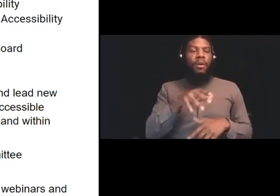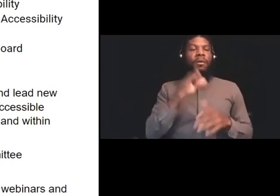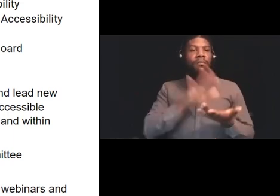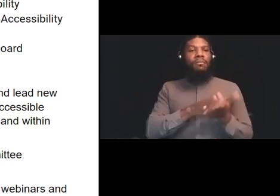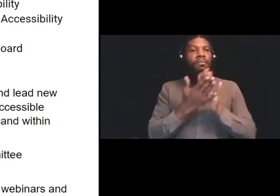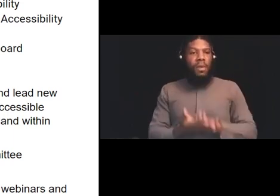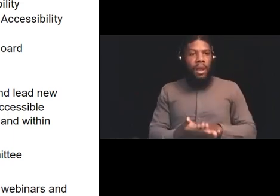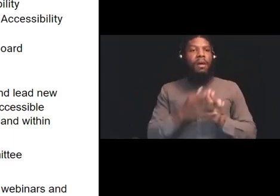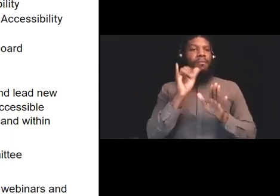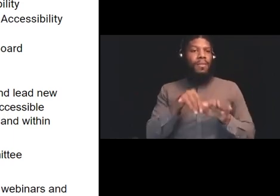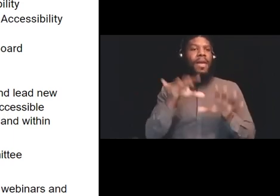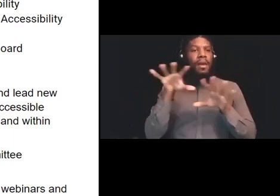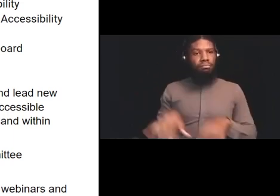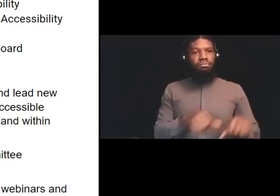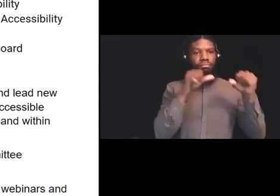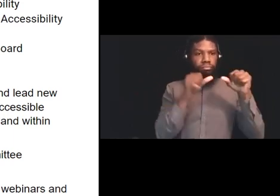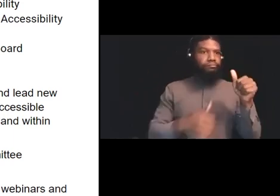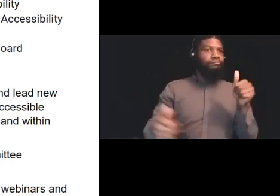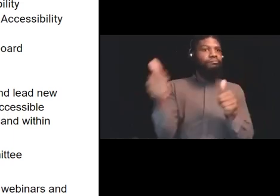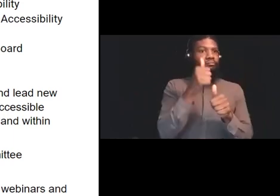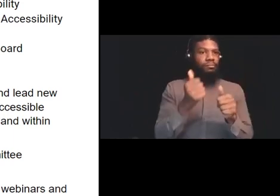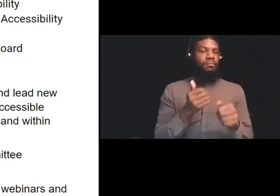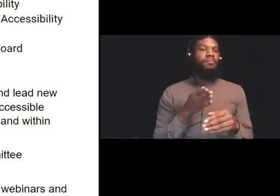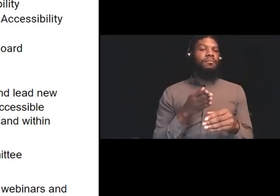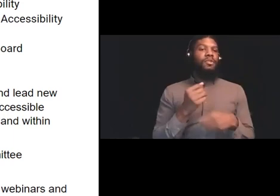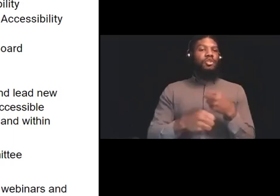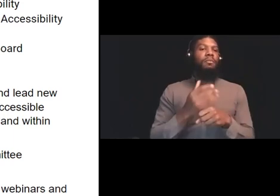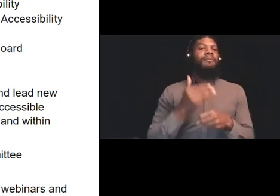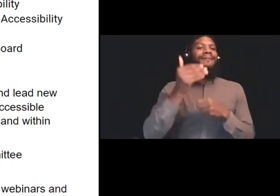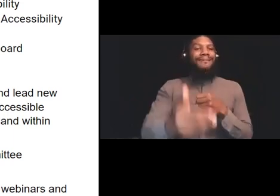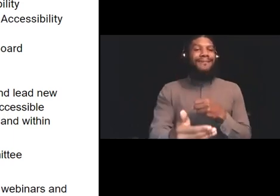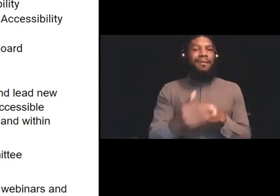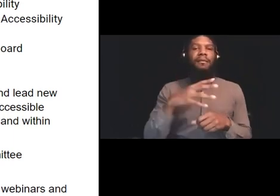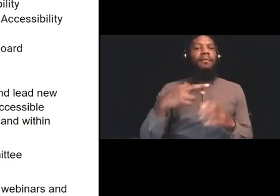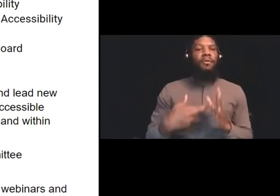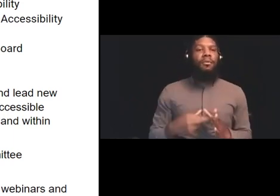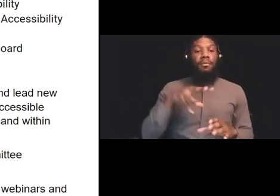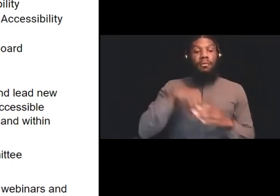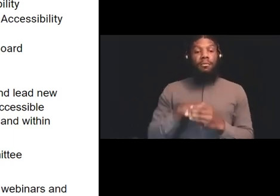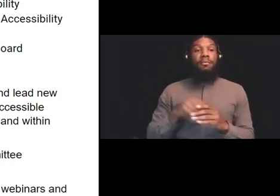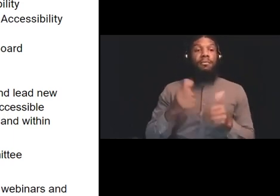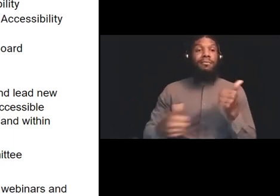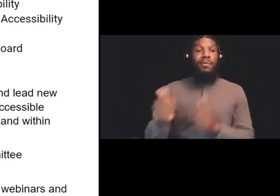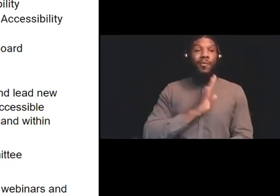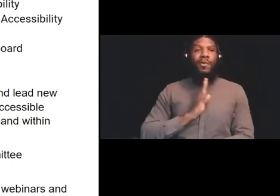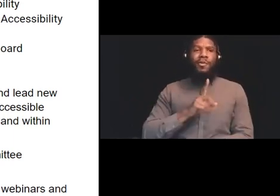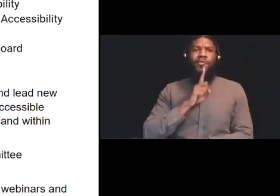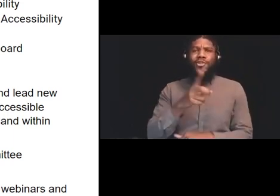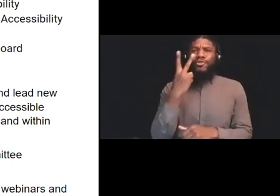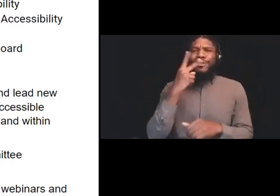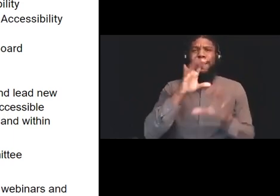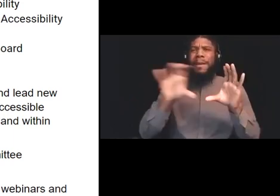chair position the following year. These roles include joining the executive board, the fabulous group of people on